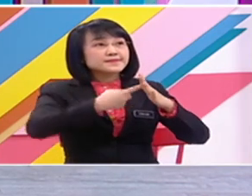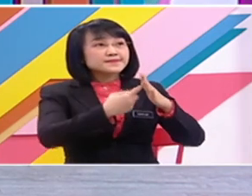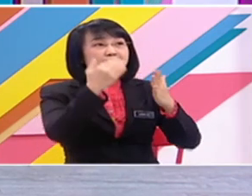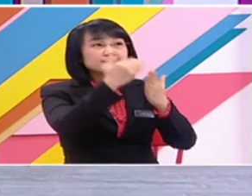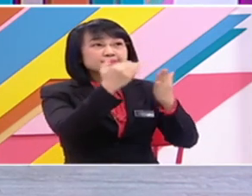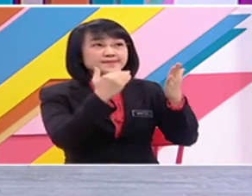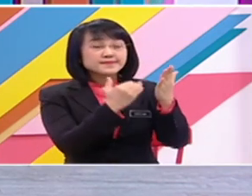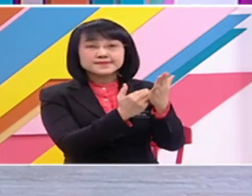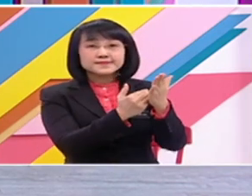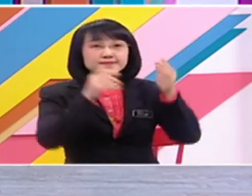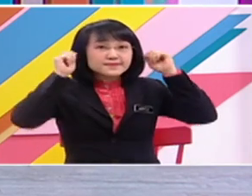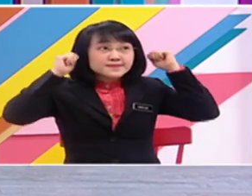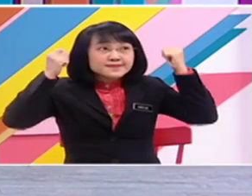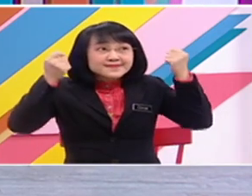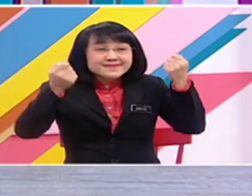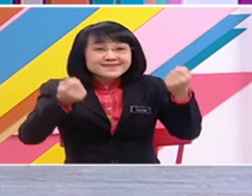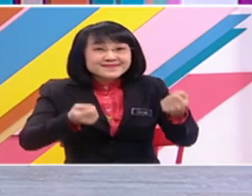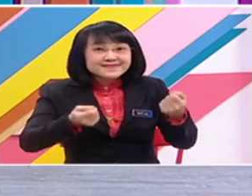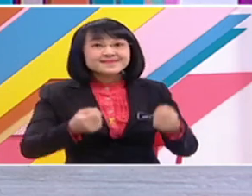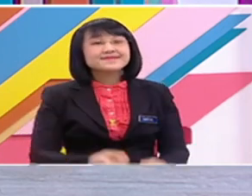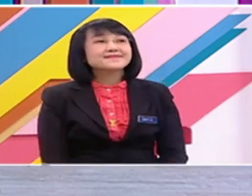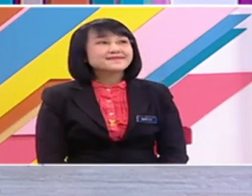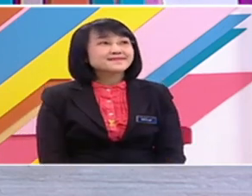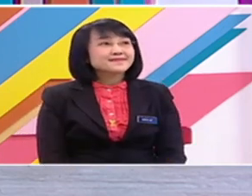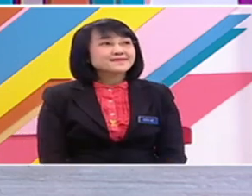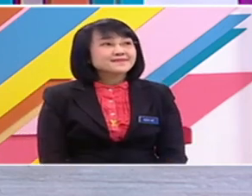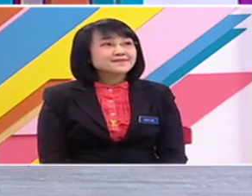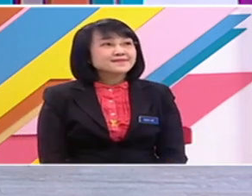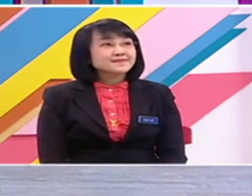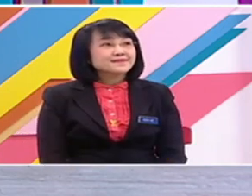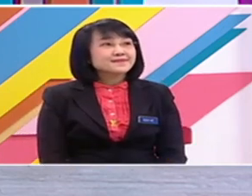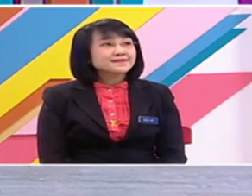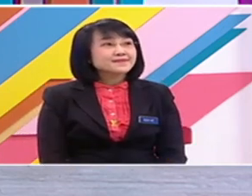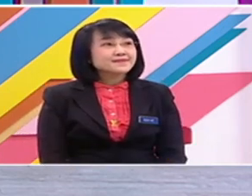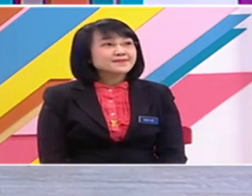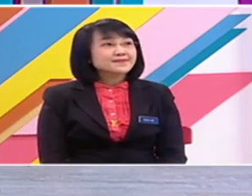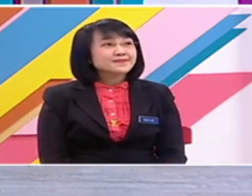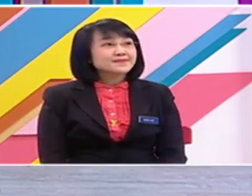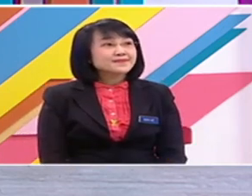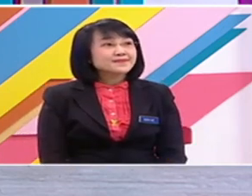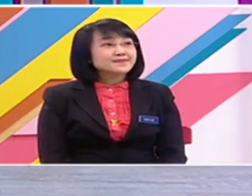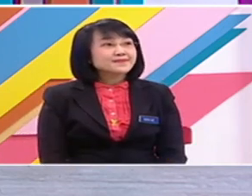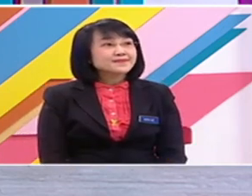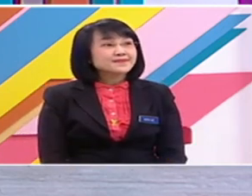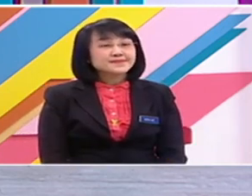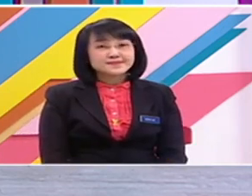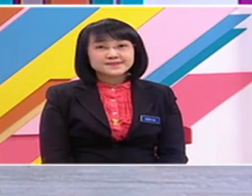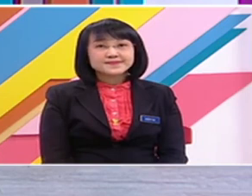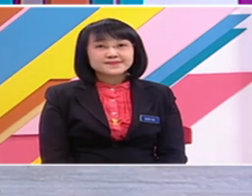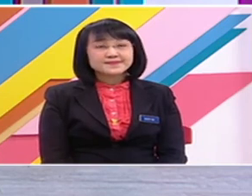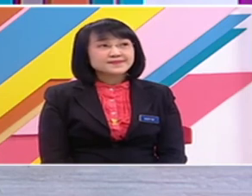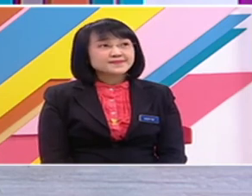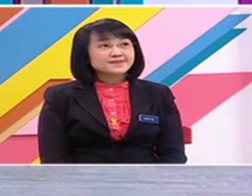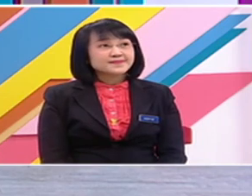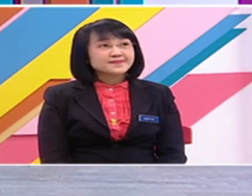my face mask. Ah, okay, teacher. Yeah. But before that, let's give time for the kids to prepare for today's lesson and we'll go for